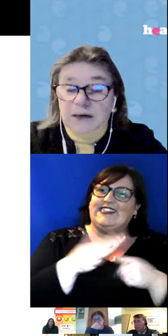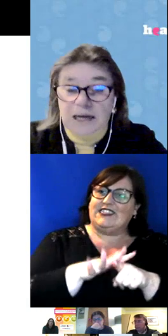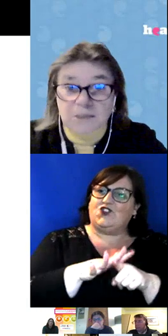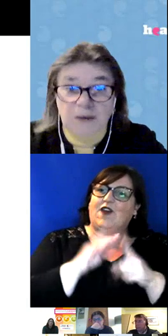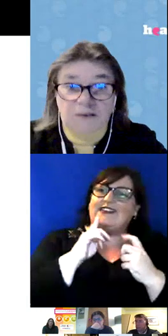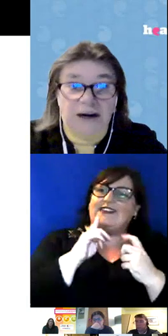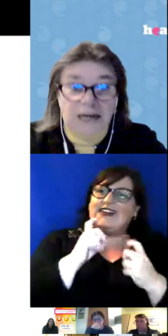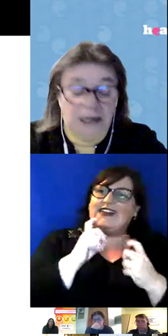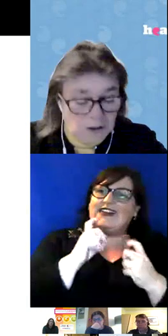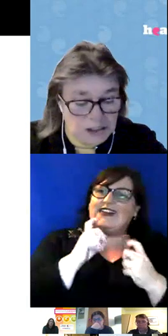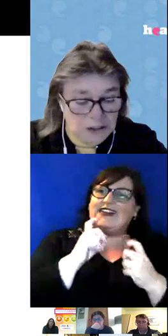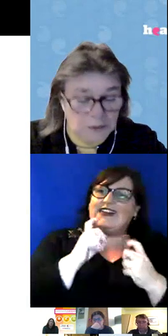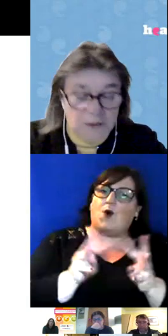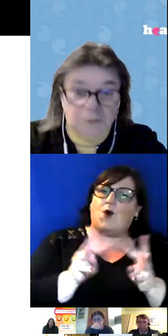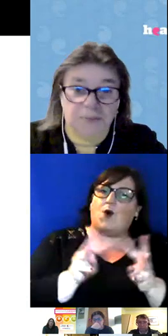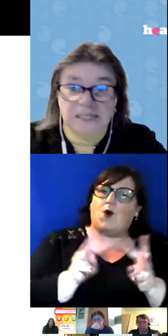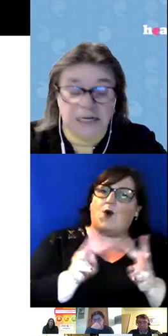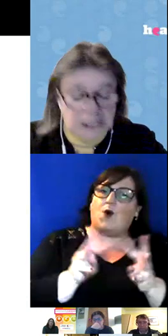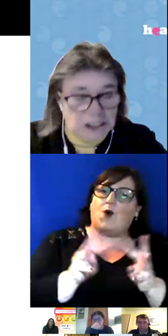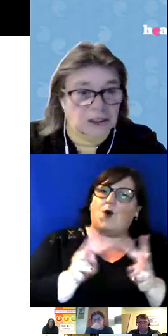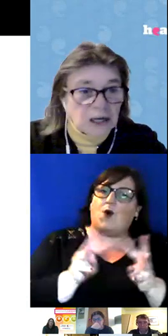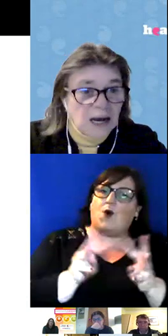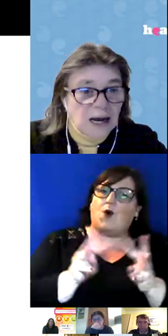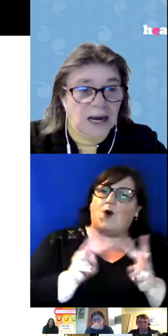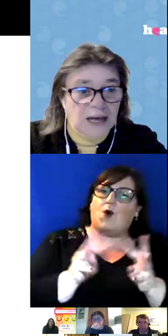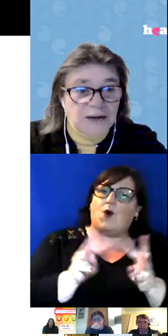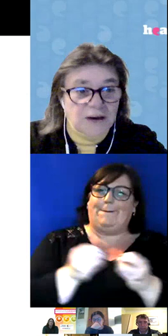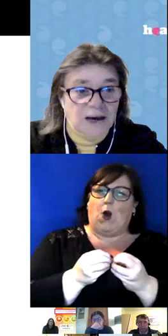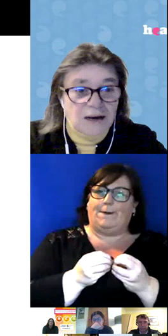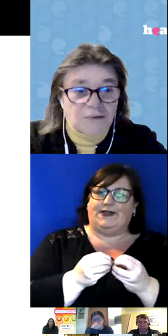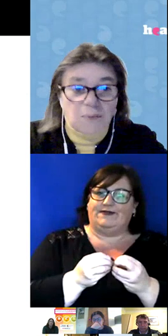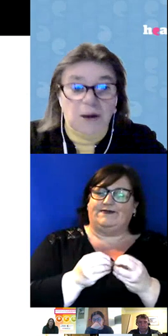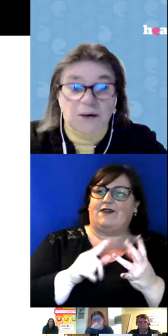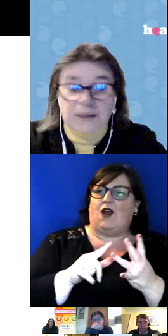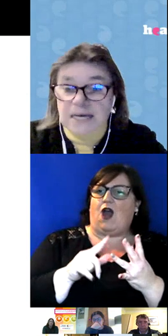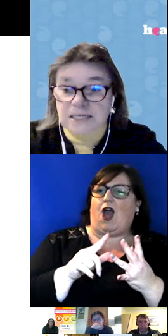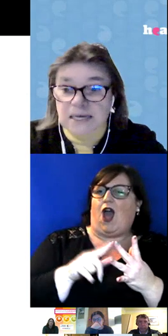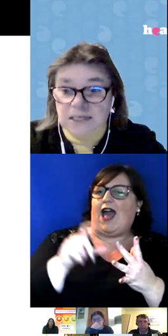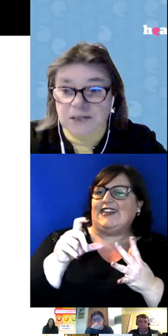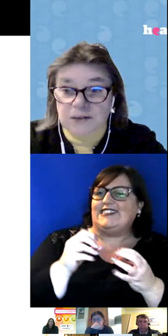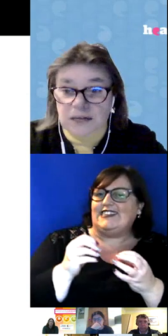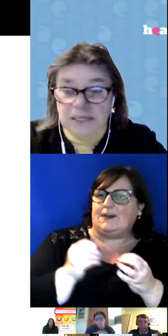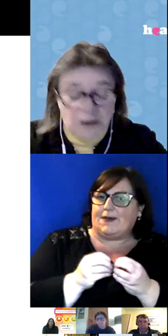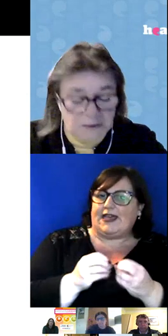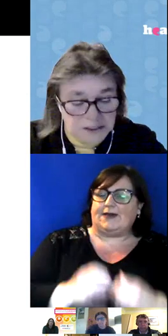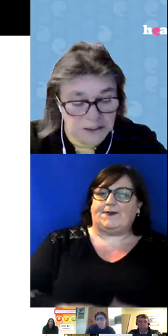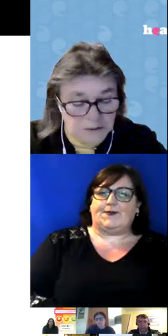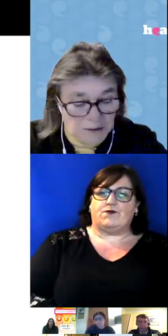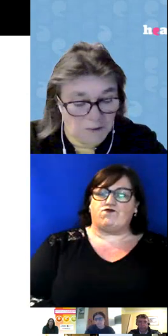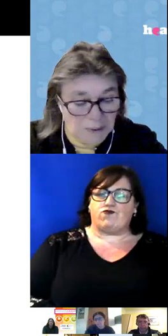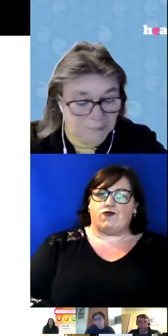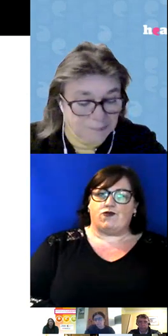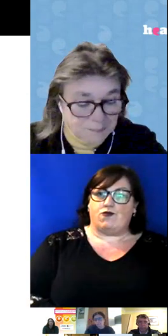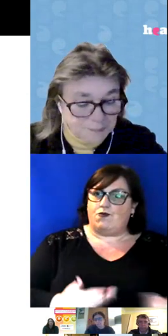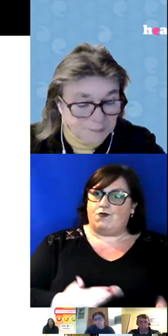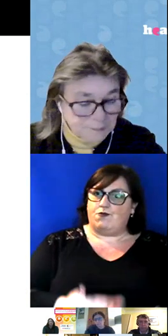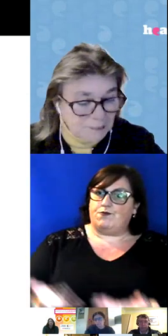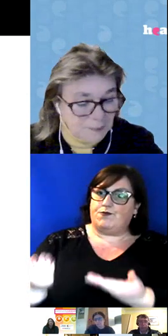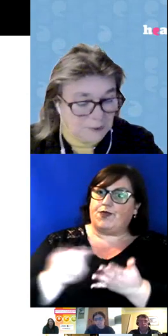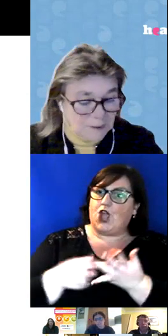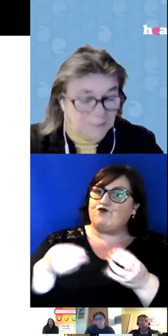So I'd like to move directly on to the presentation, and Rob Byrne is going to take us through that. So over to you now, Rob.